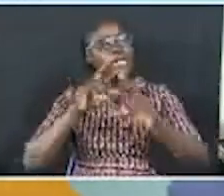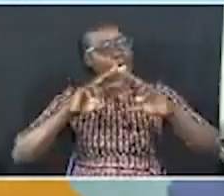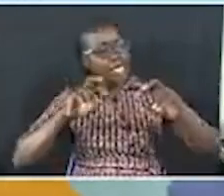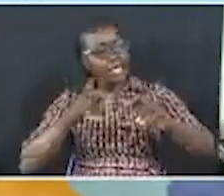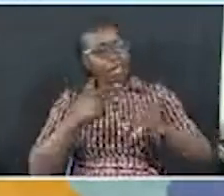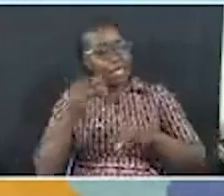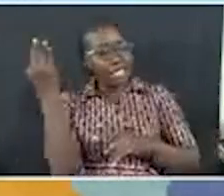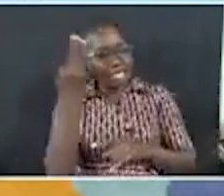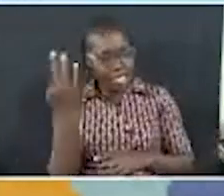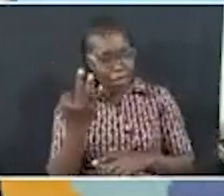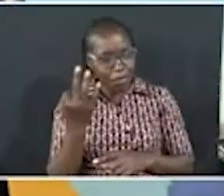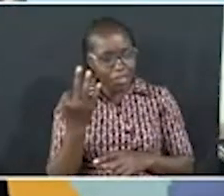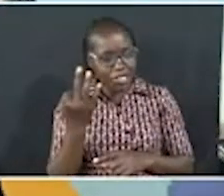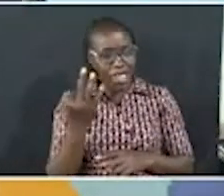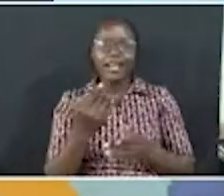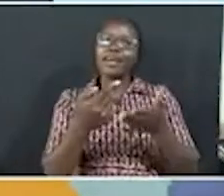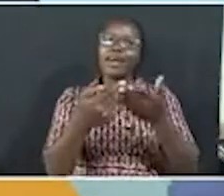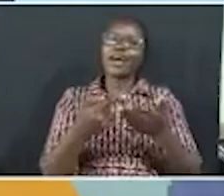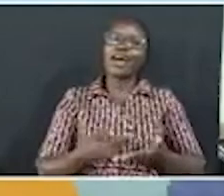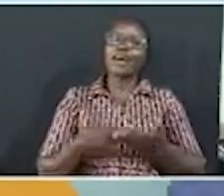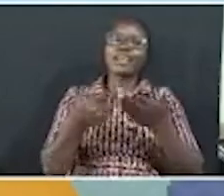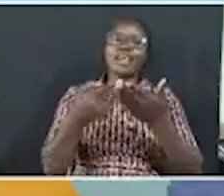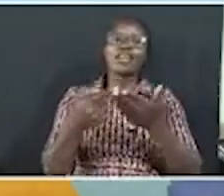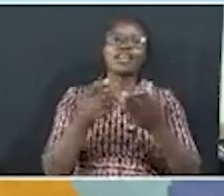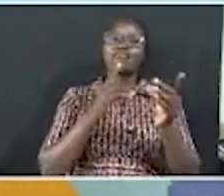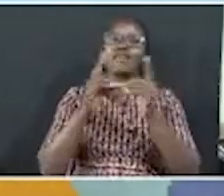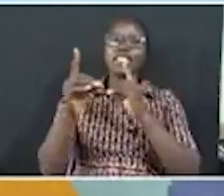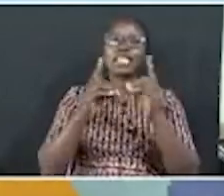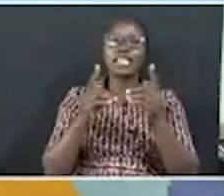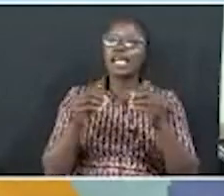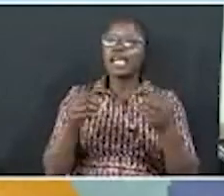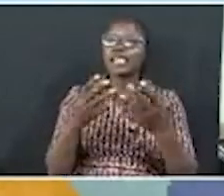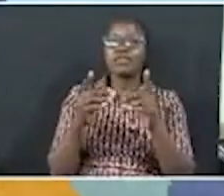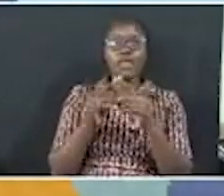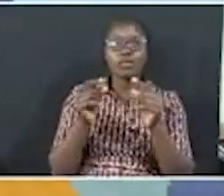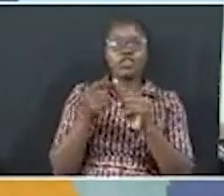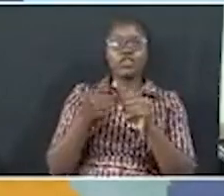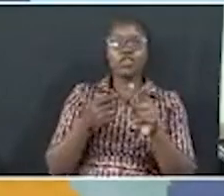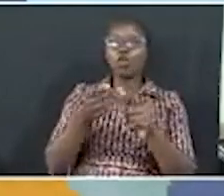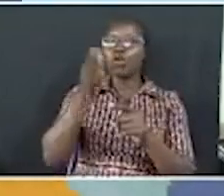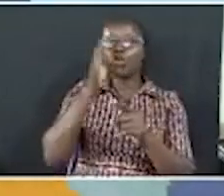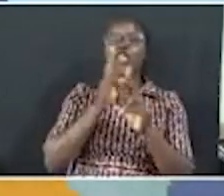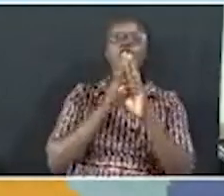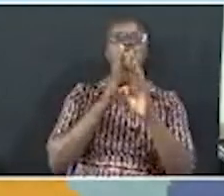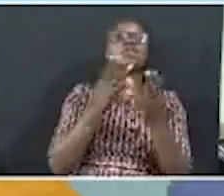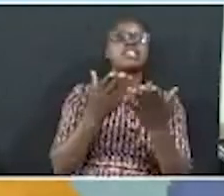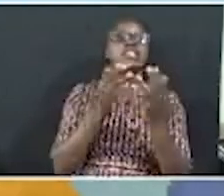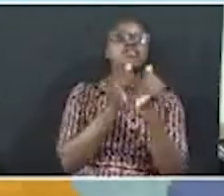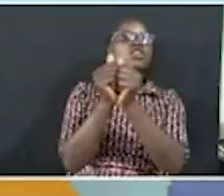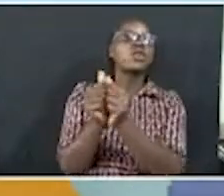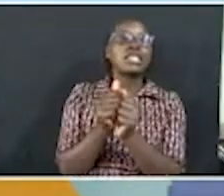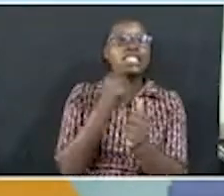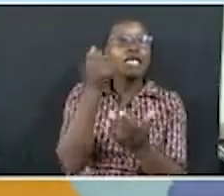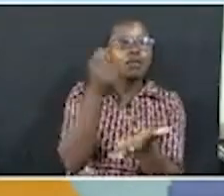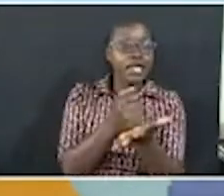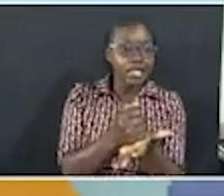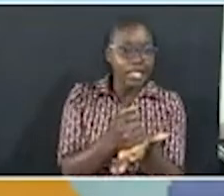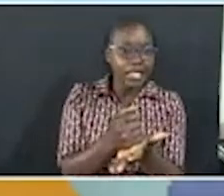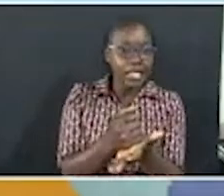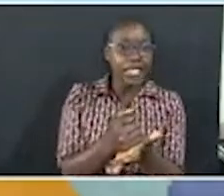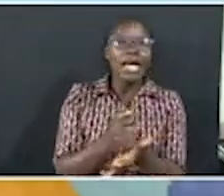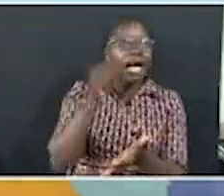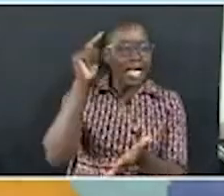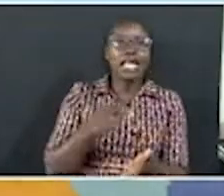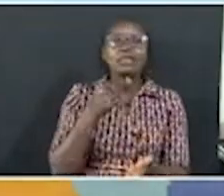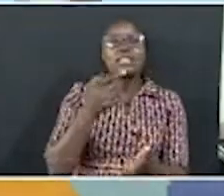But sermons are a dialogue. I'm bringing you a message from God and you respond to it. If we are together, say amen. Amen. So I can't